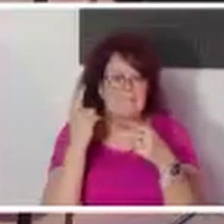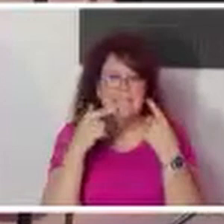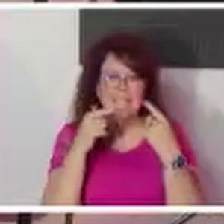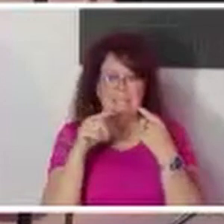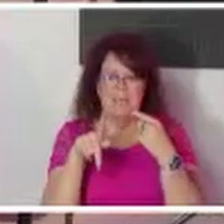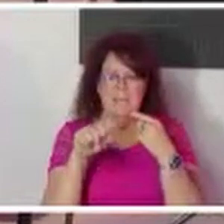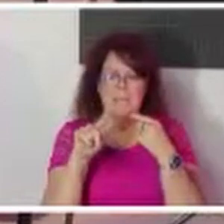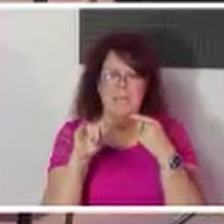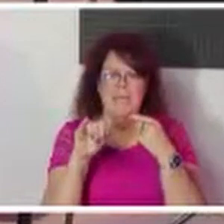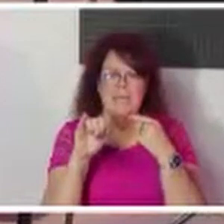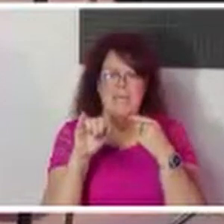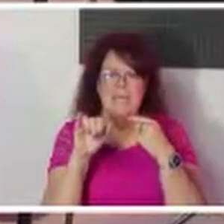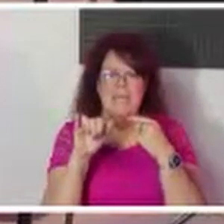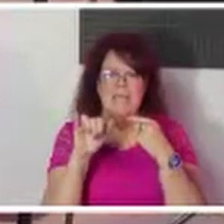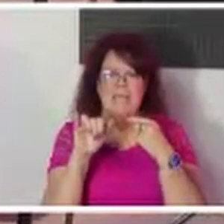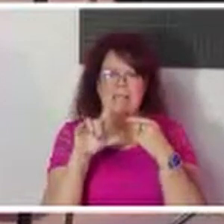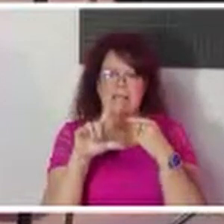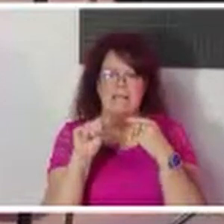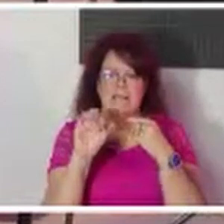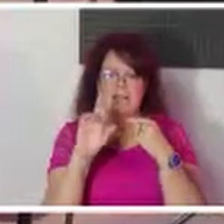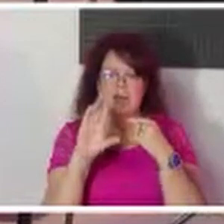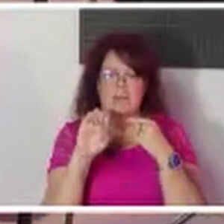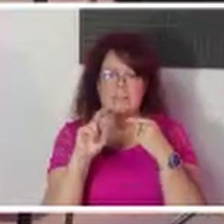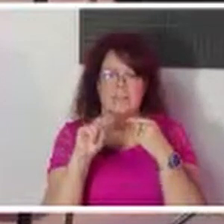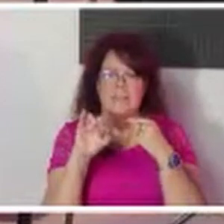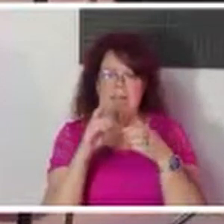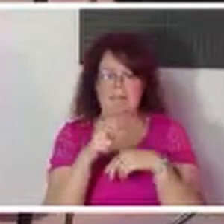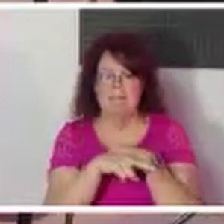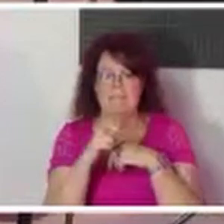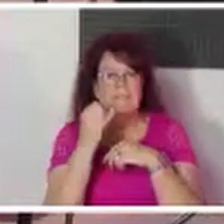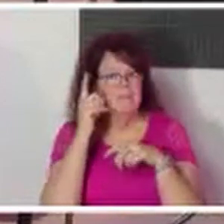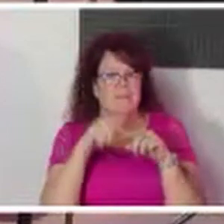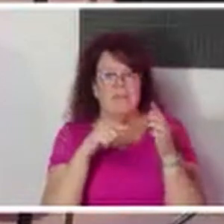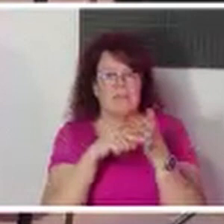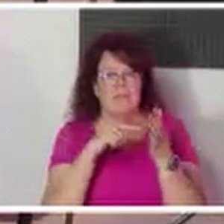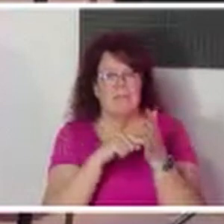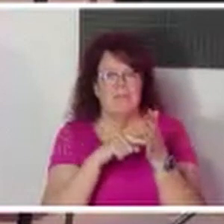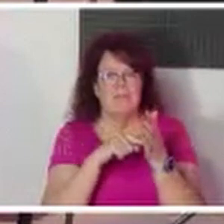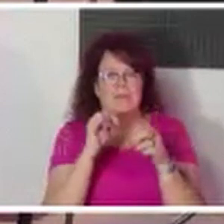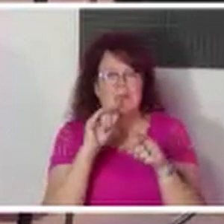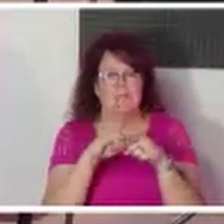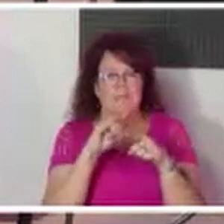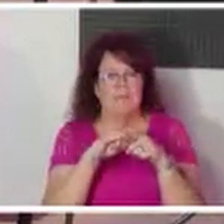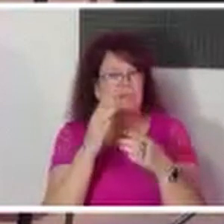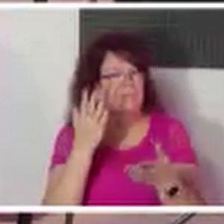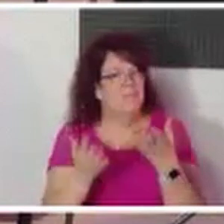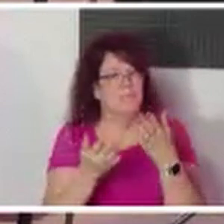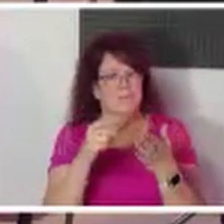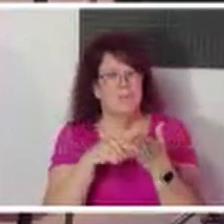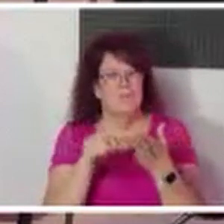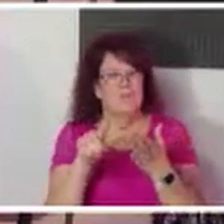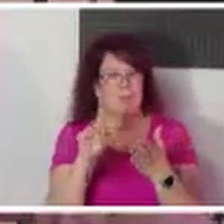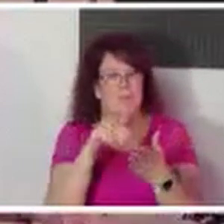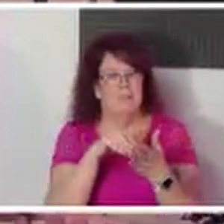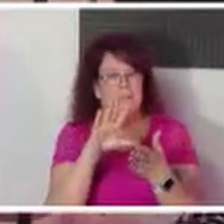larceny, to be made so inaccessible. If you can't afford a pack of cigarettes, what are the chances you could afford a $1,500 bond